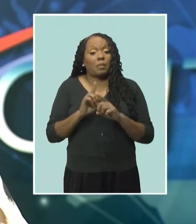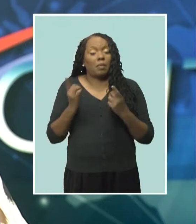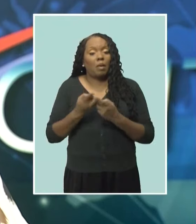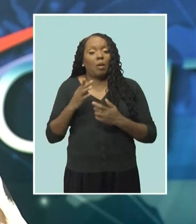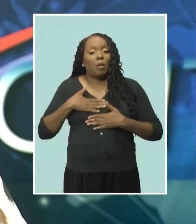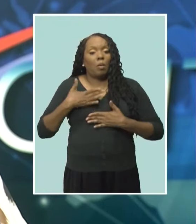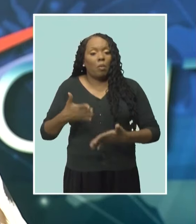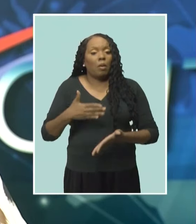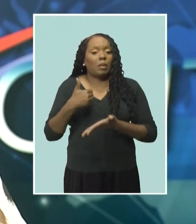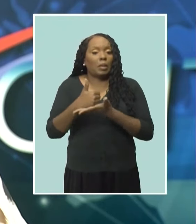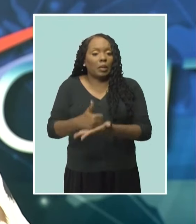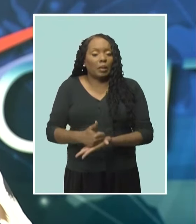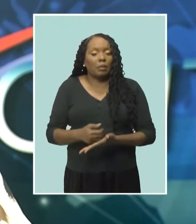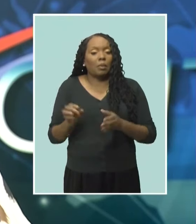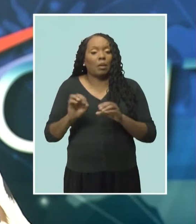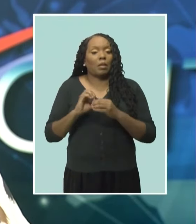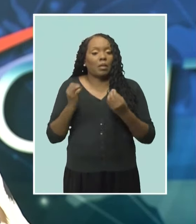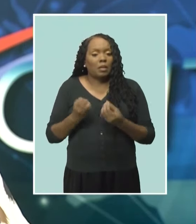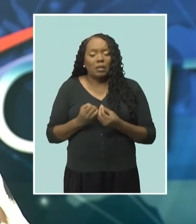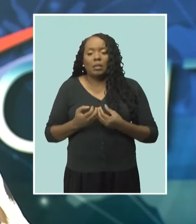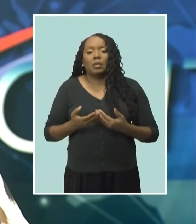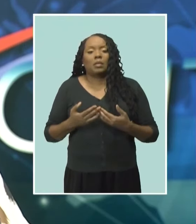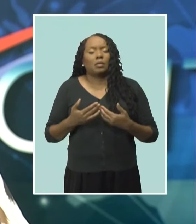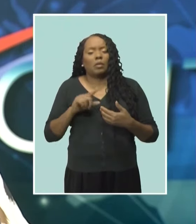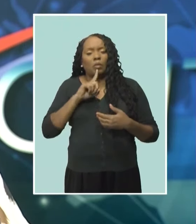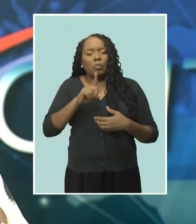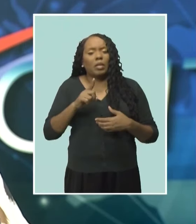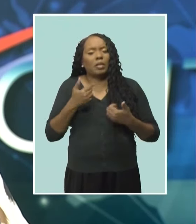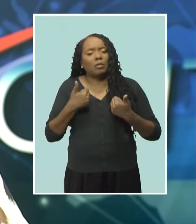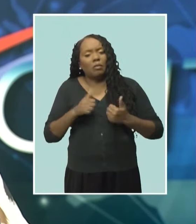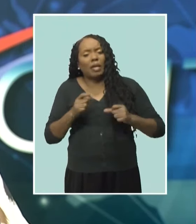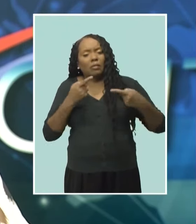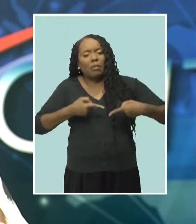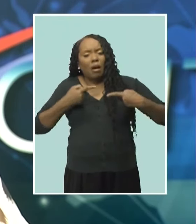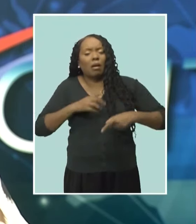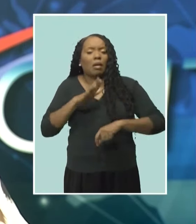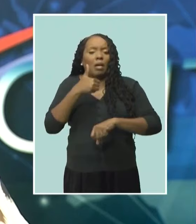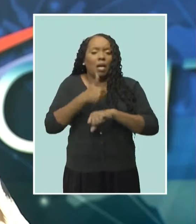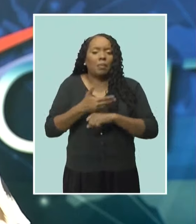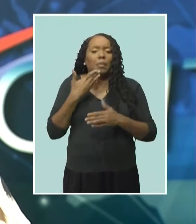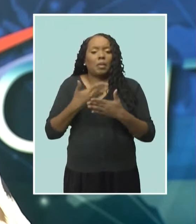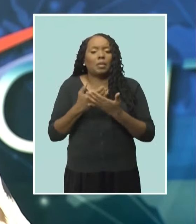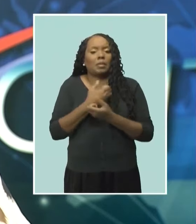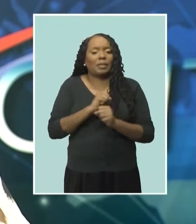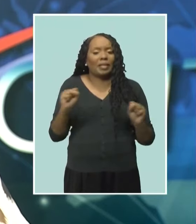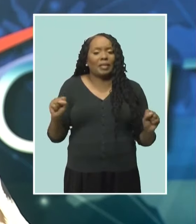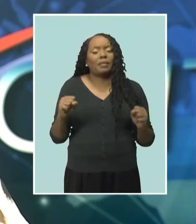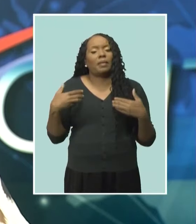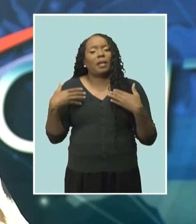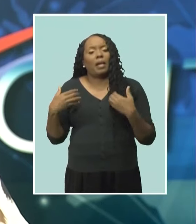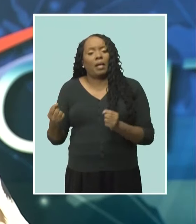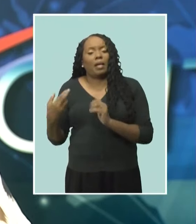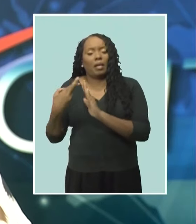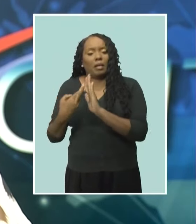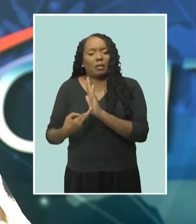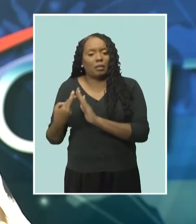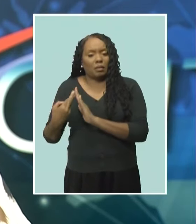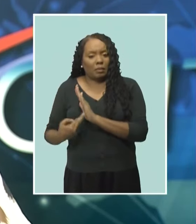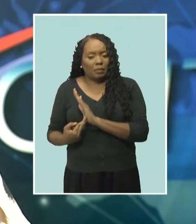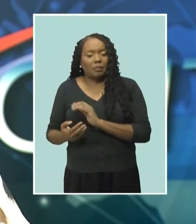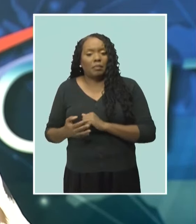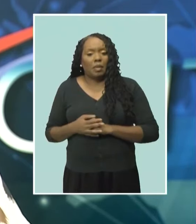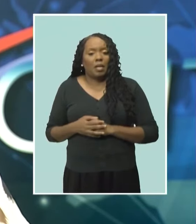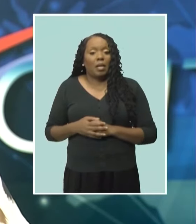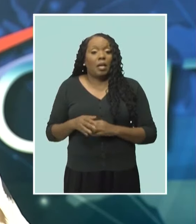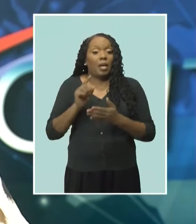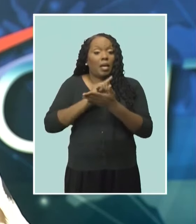offer assistance to organizations struggling to establish effective occupational safety and health practices. In fact, she noted that